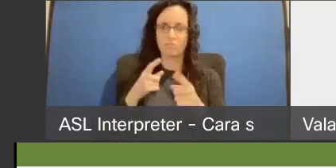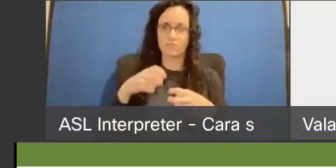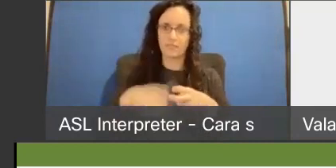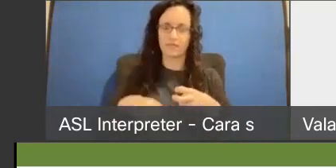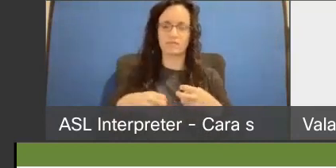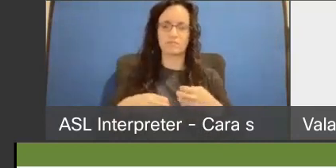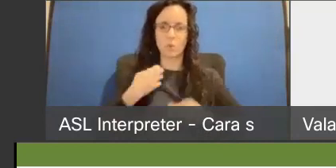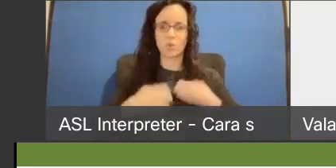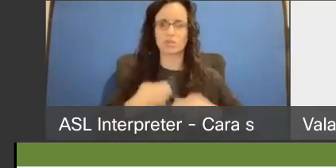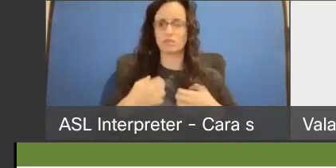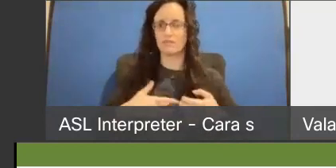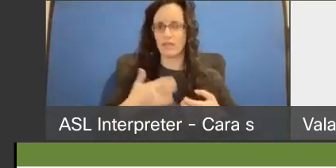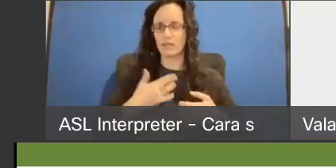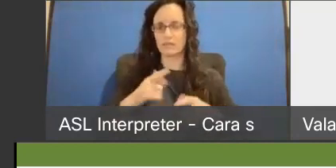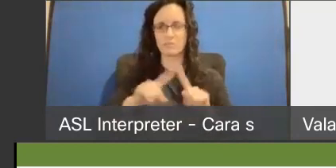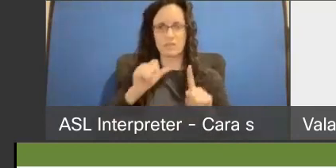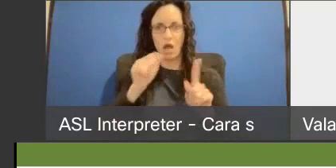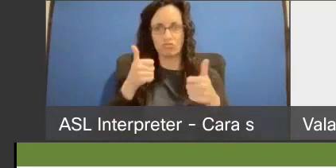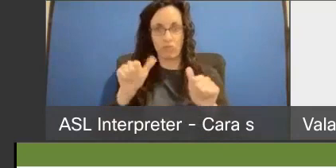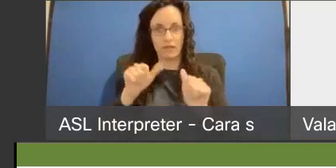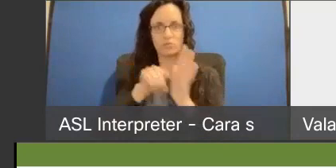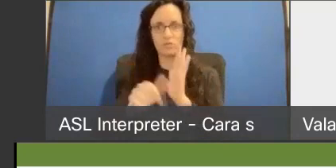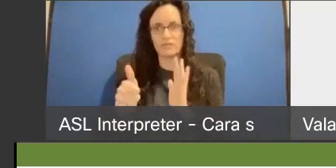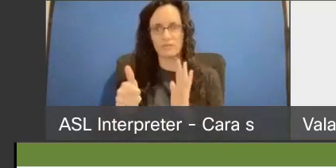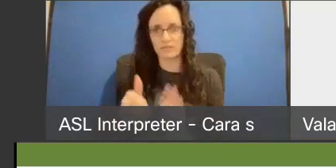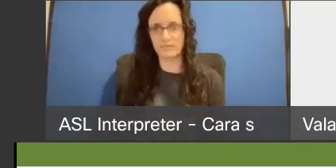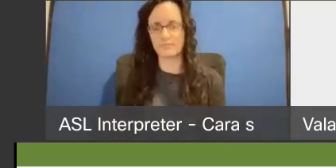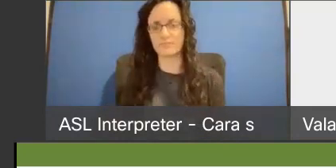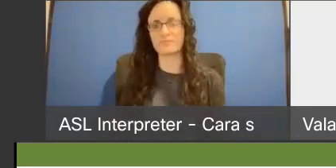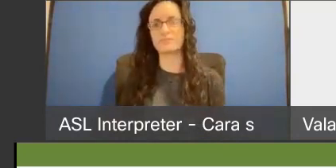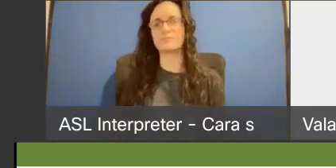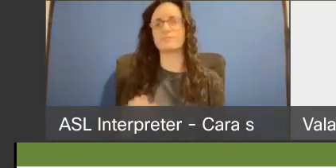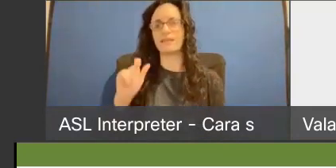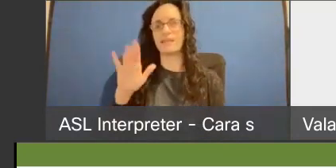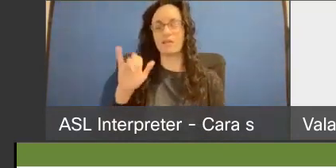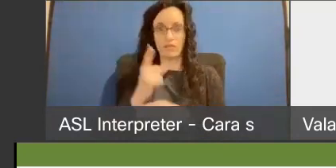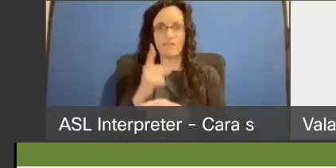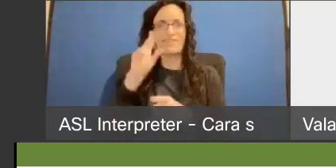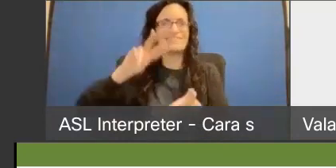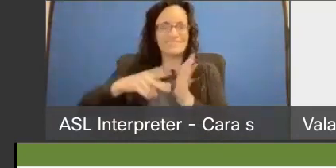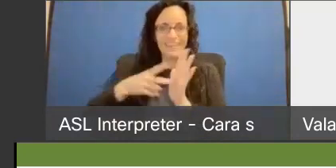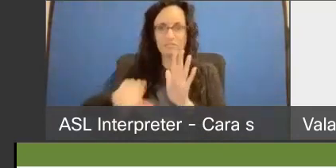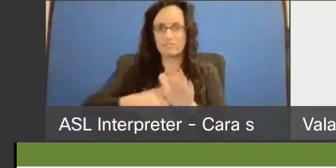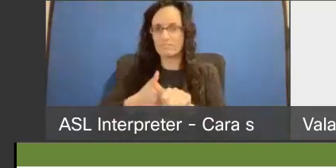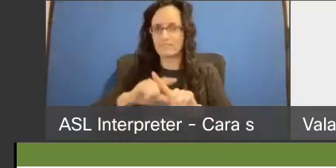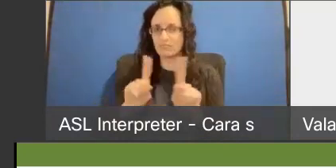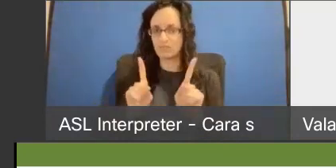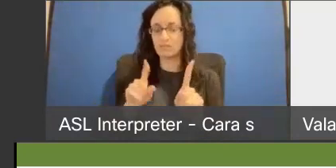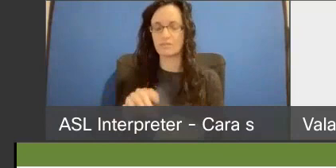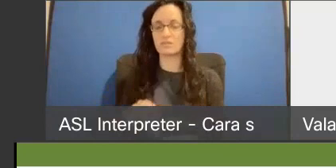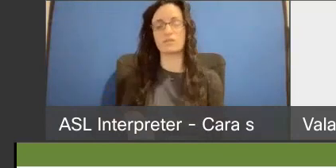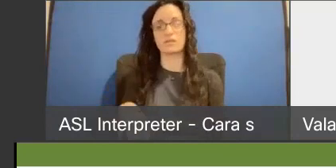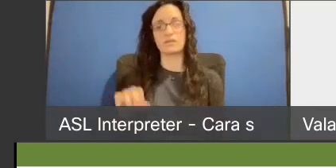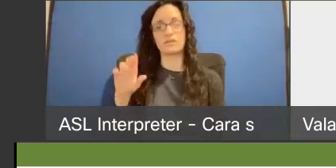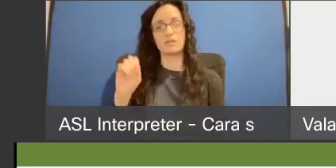experiencing, but it's not an intent to kill themselves. Exactly. It's a different intent, isn't it? Exactly. So suicidal behavior is about